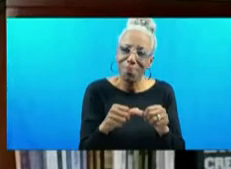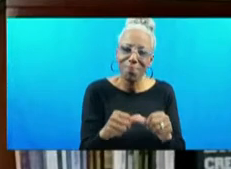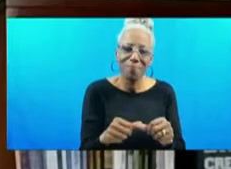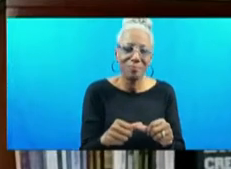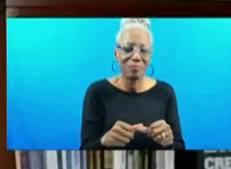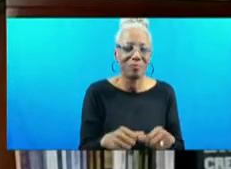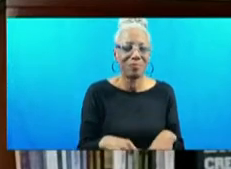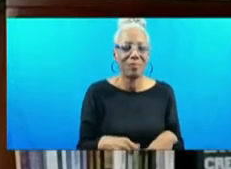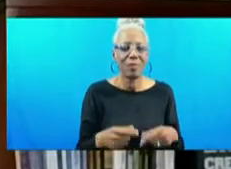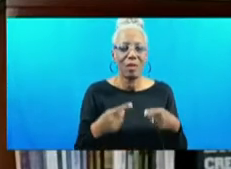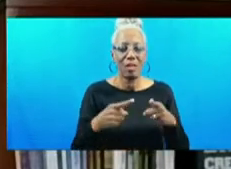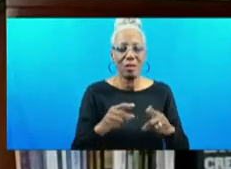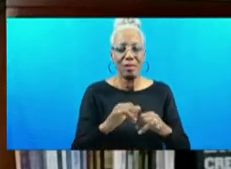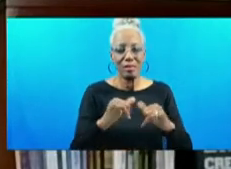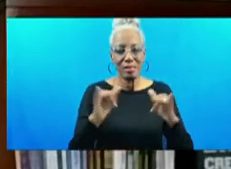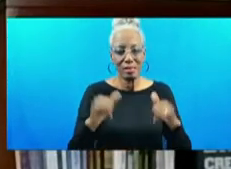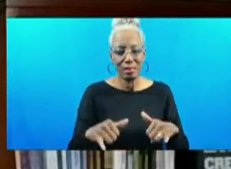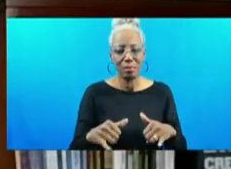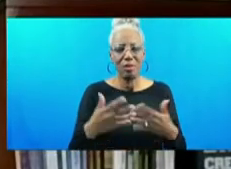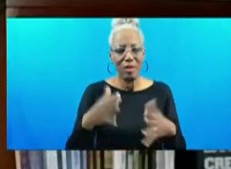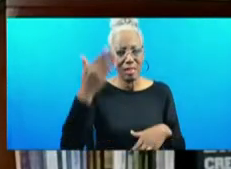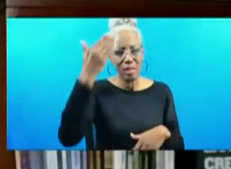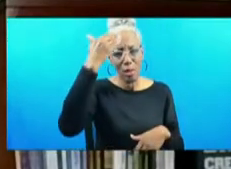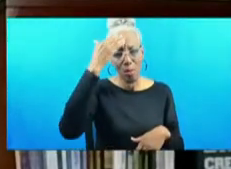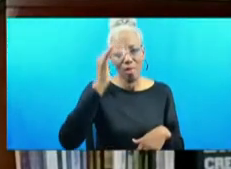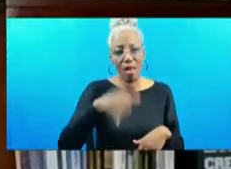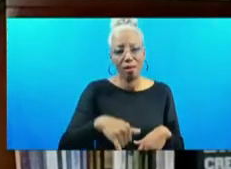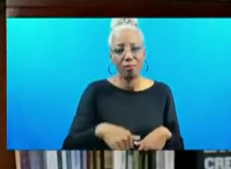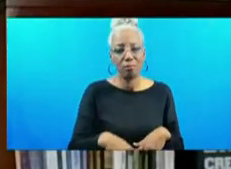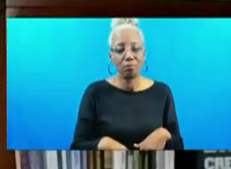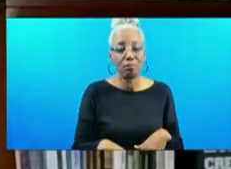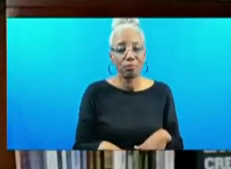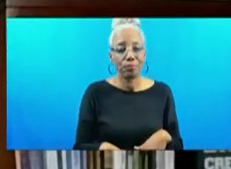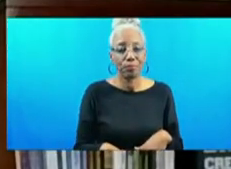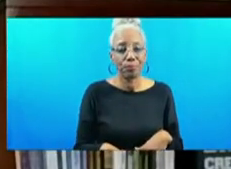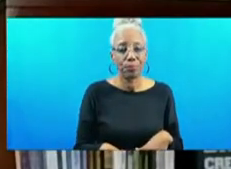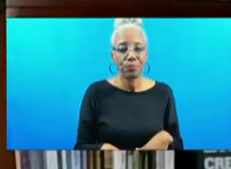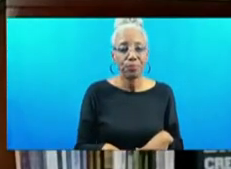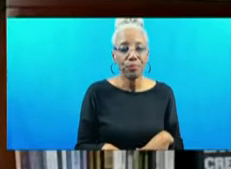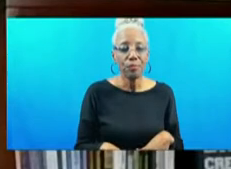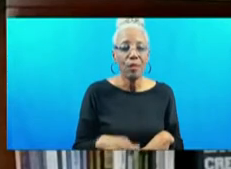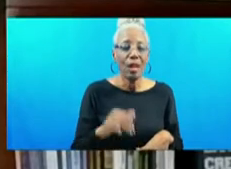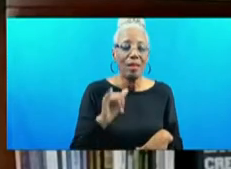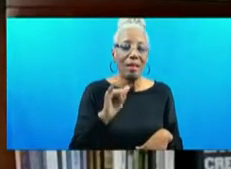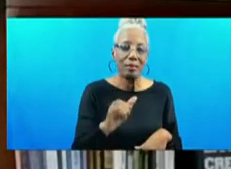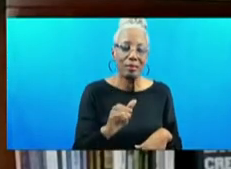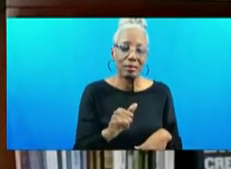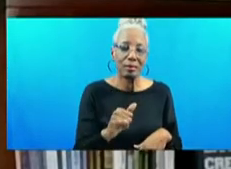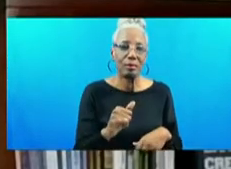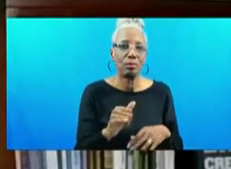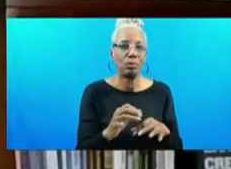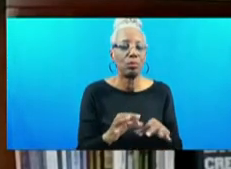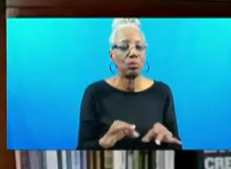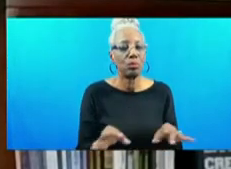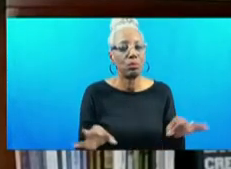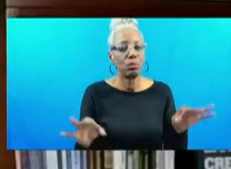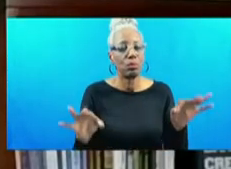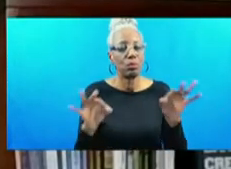we know it. And I will say this is one of the main reasons that we employed